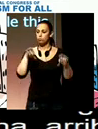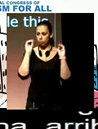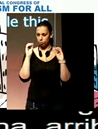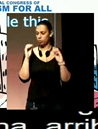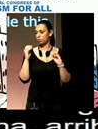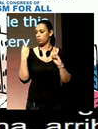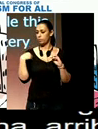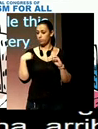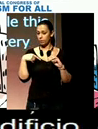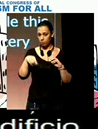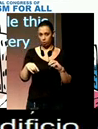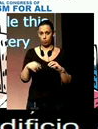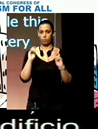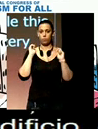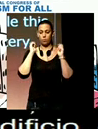Burgos.